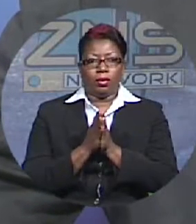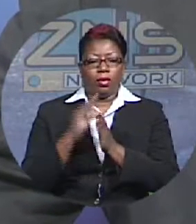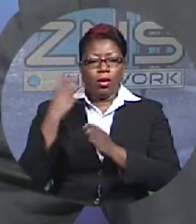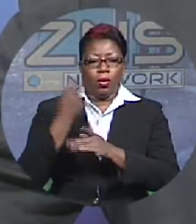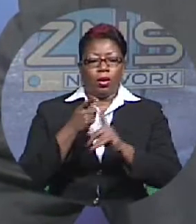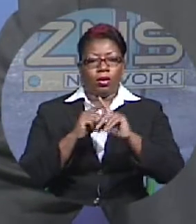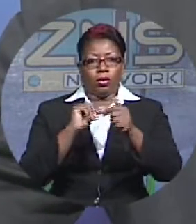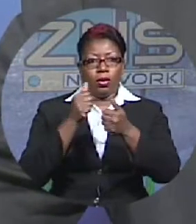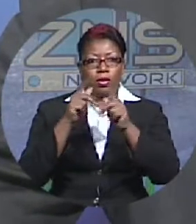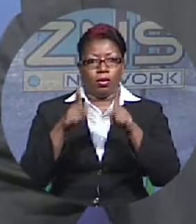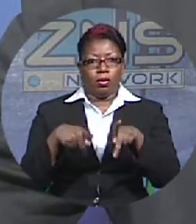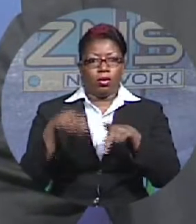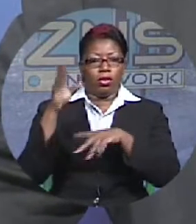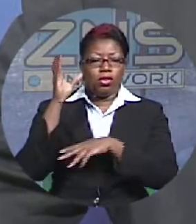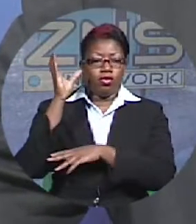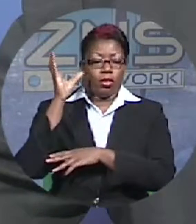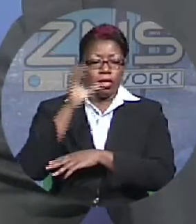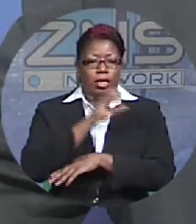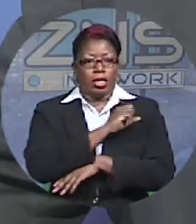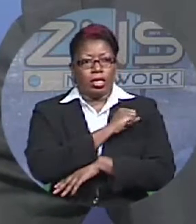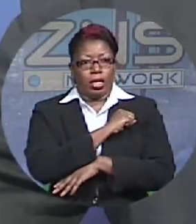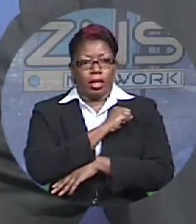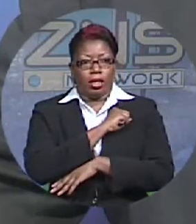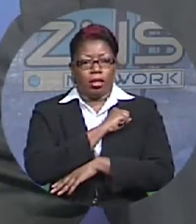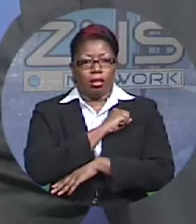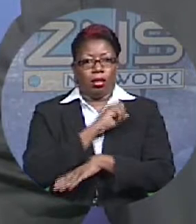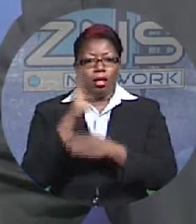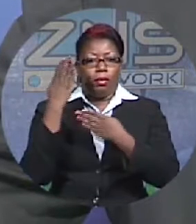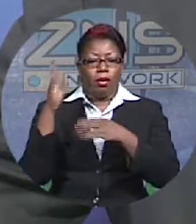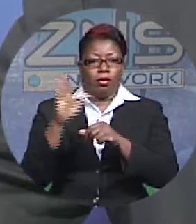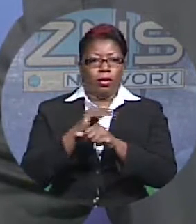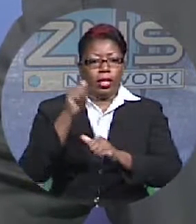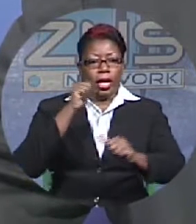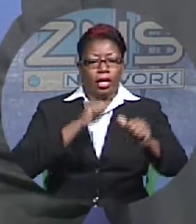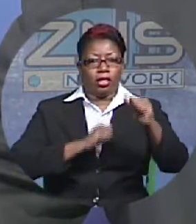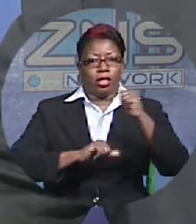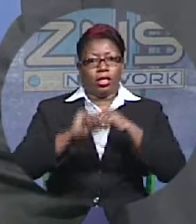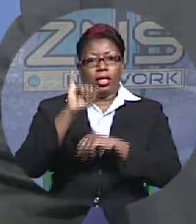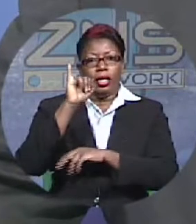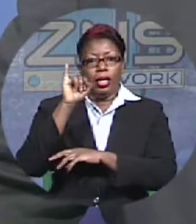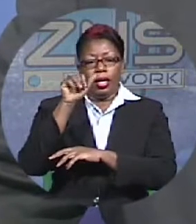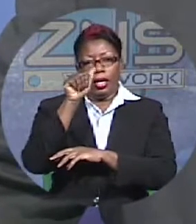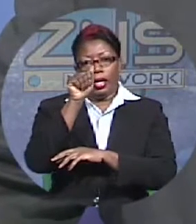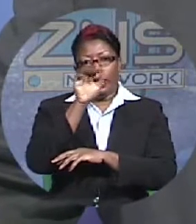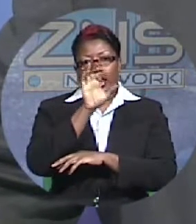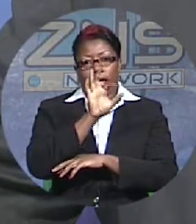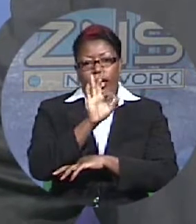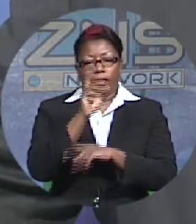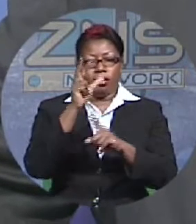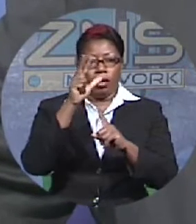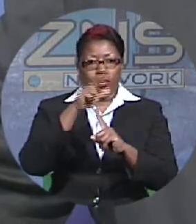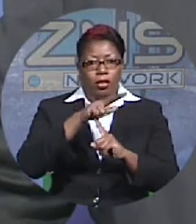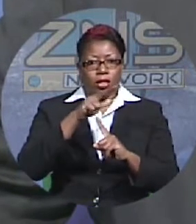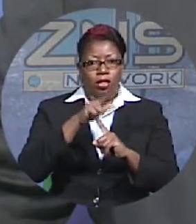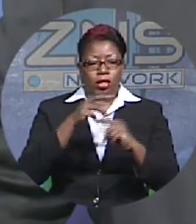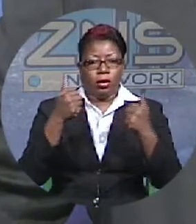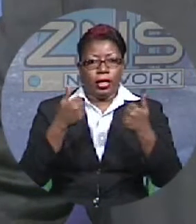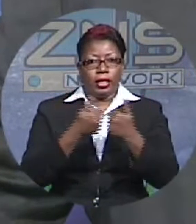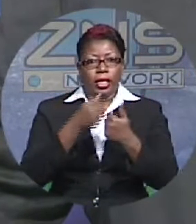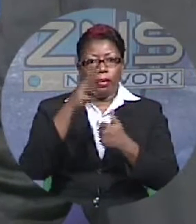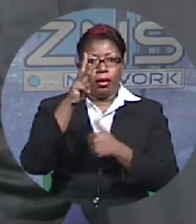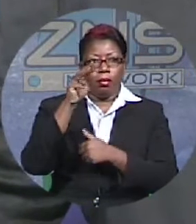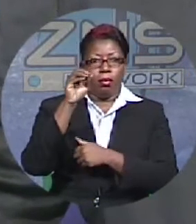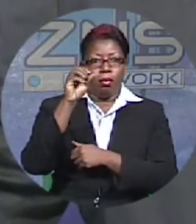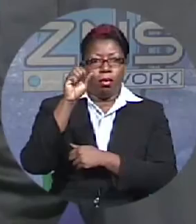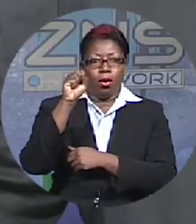Welcome to sports, everybody. I'm Chris Saunders. The Bahamas in full action today at the IAAF World Track and Field Championships in Moscow. First, let's take a